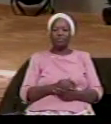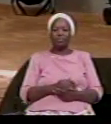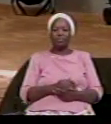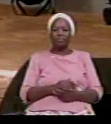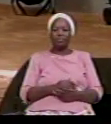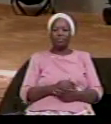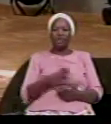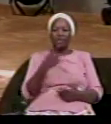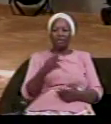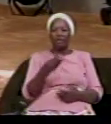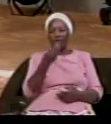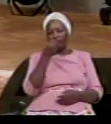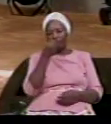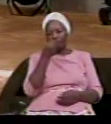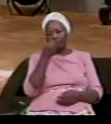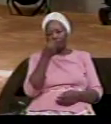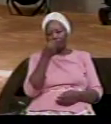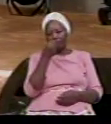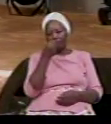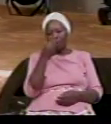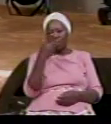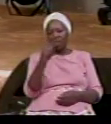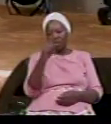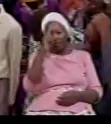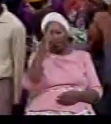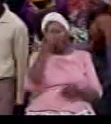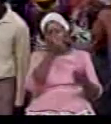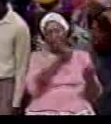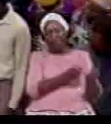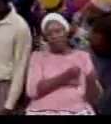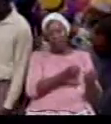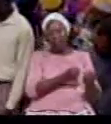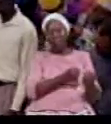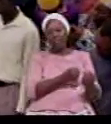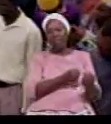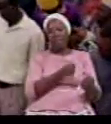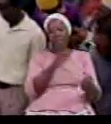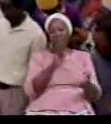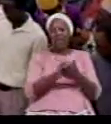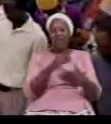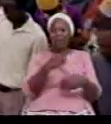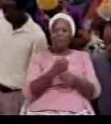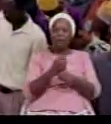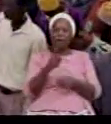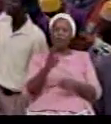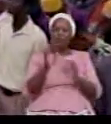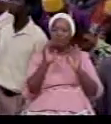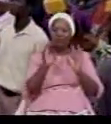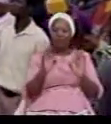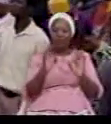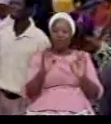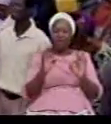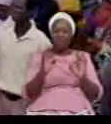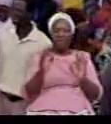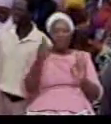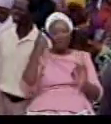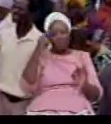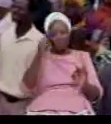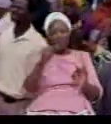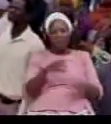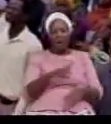The food, the faith that makes you fit for